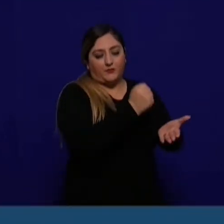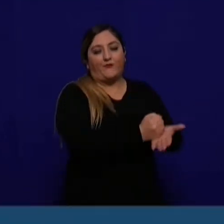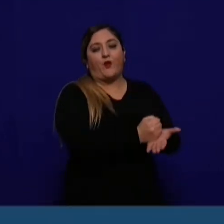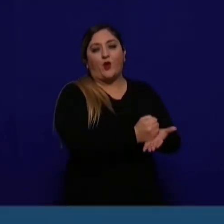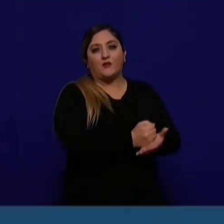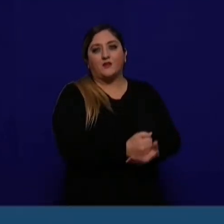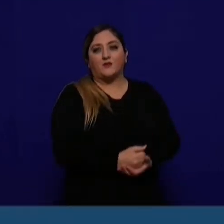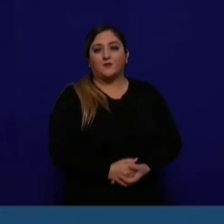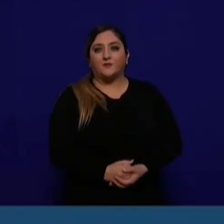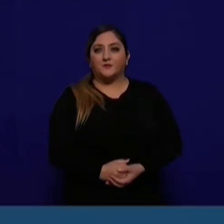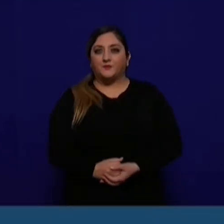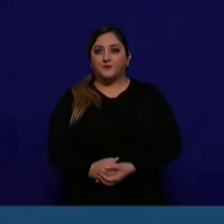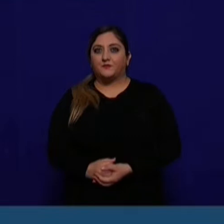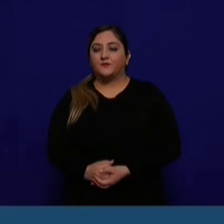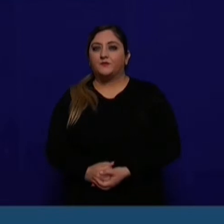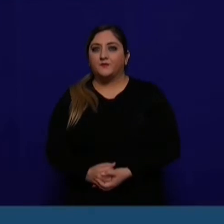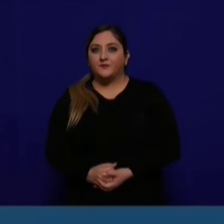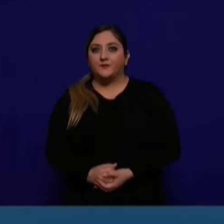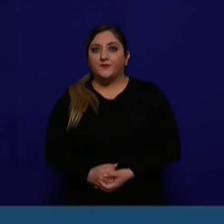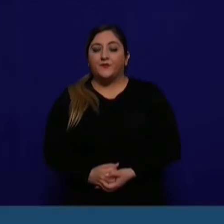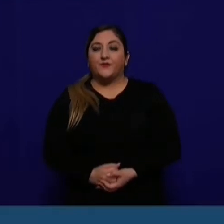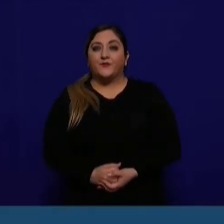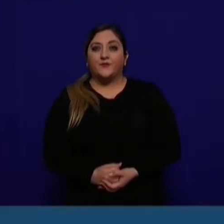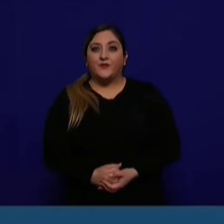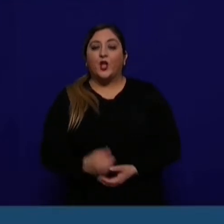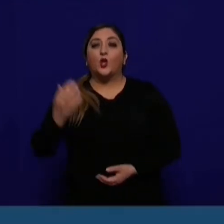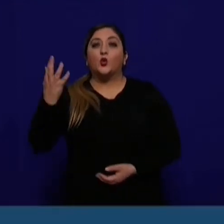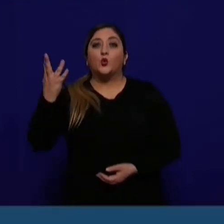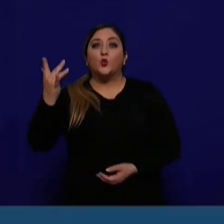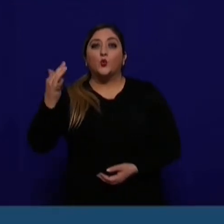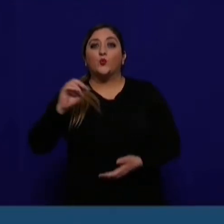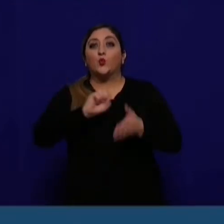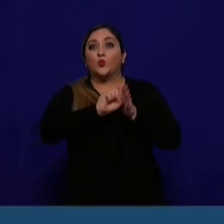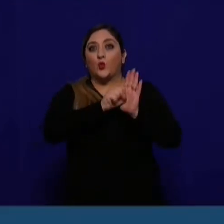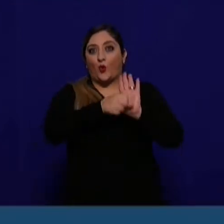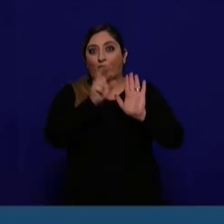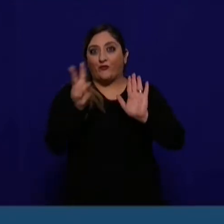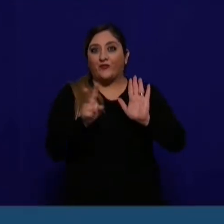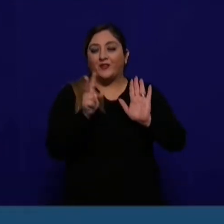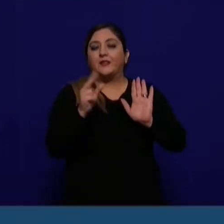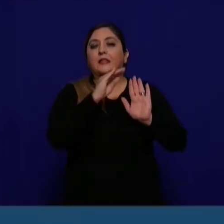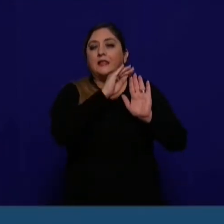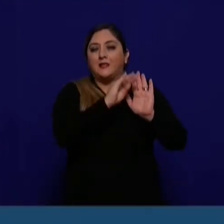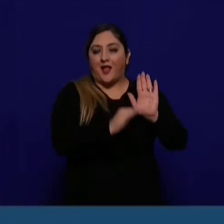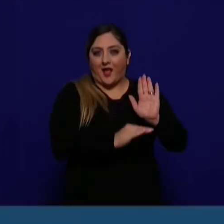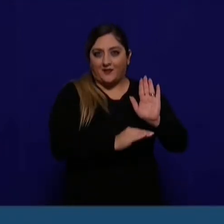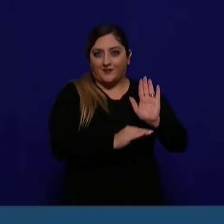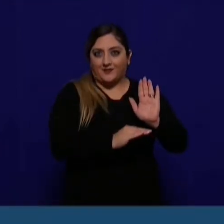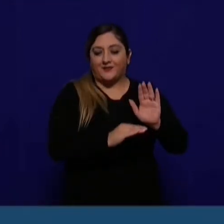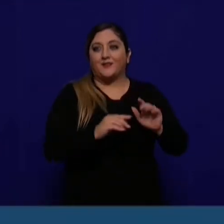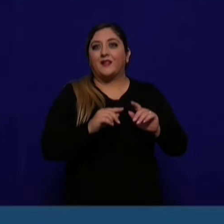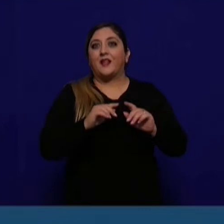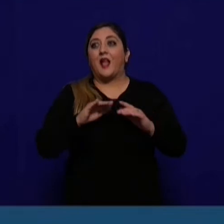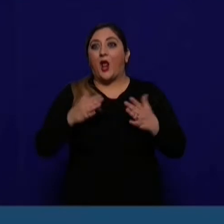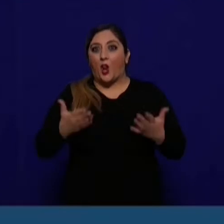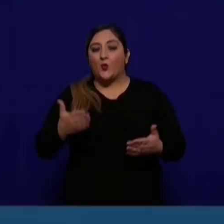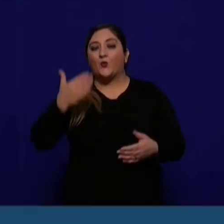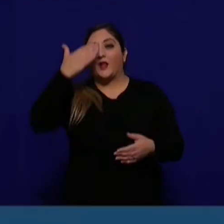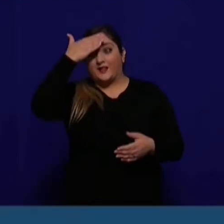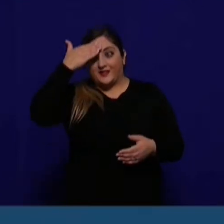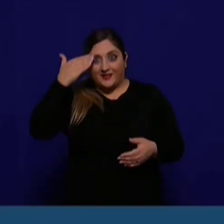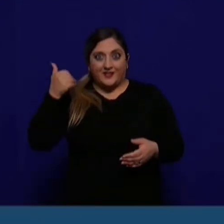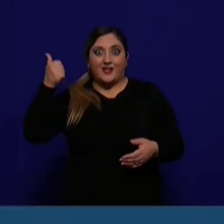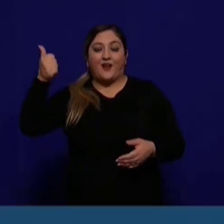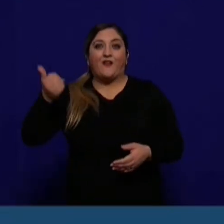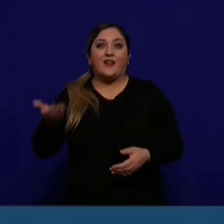f'kwarantina. Bħalma n-numru ta' każijiet ikunu niżlin ukoll allura bir-recoveries li jkunu għaddejjin ukoll u allura l-ammont